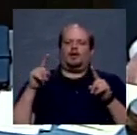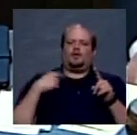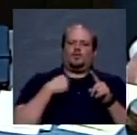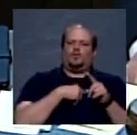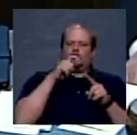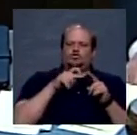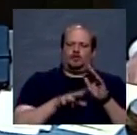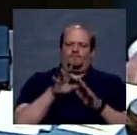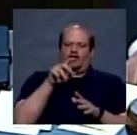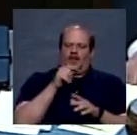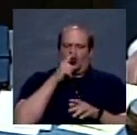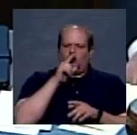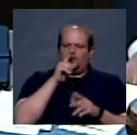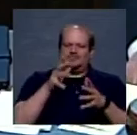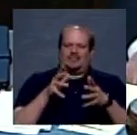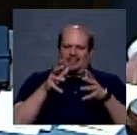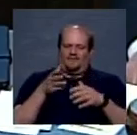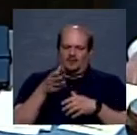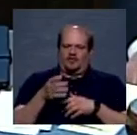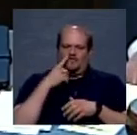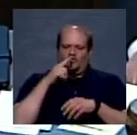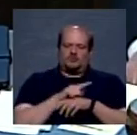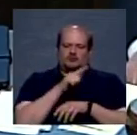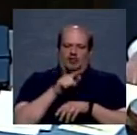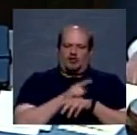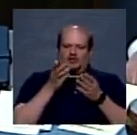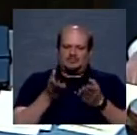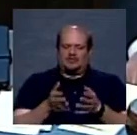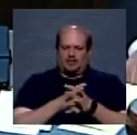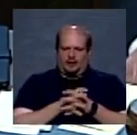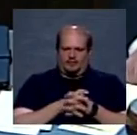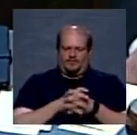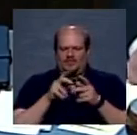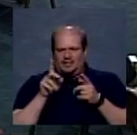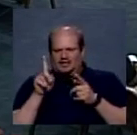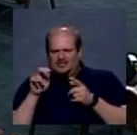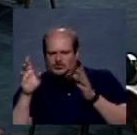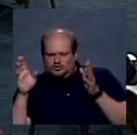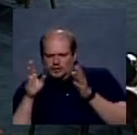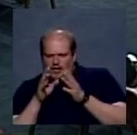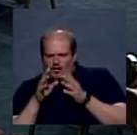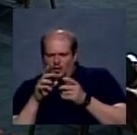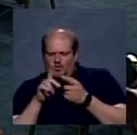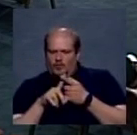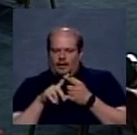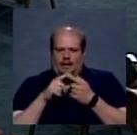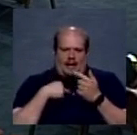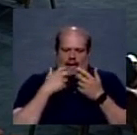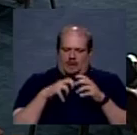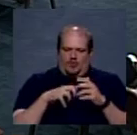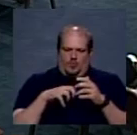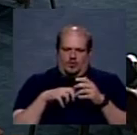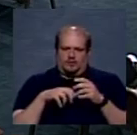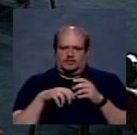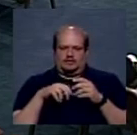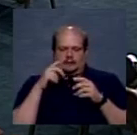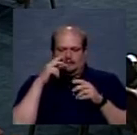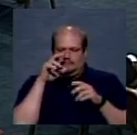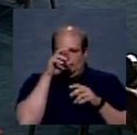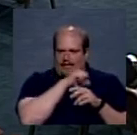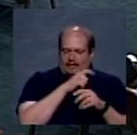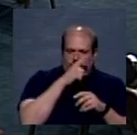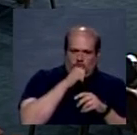should find out who's been leaving it there for as long as it's been there. Mayor, did you narrow down thing? I don't want to cast aspersions at this time as